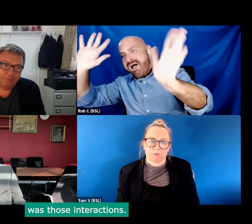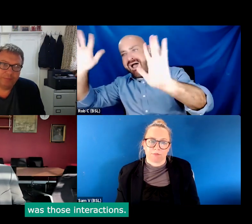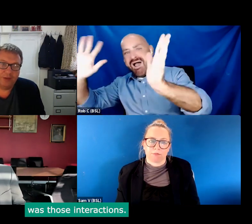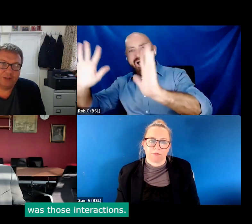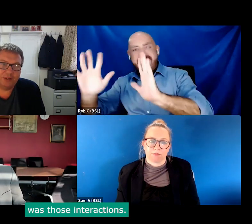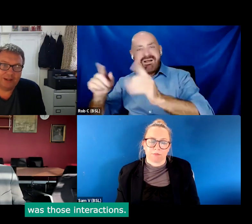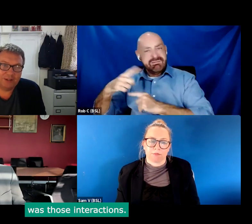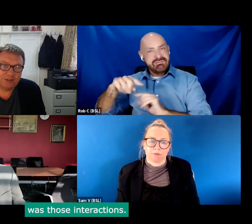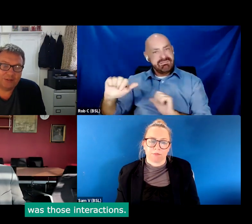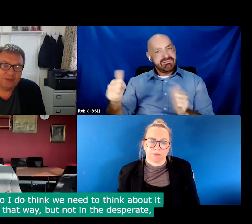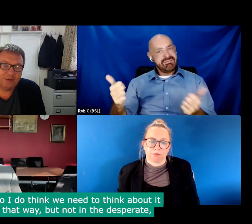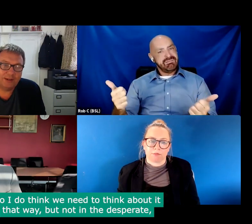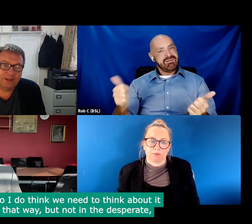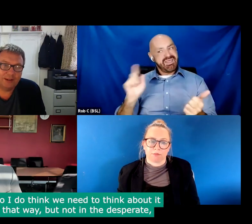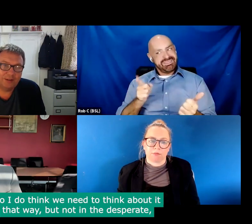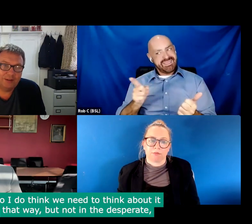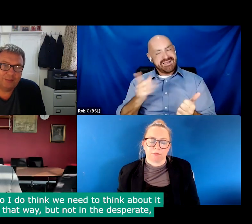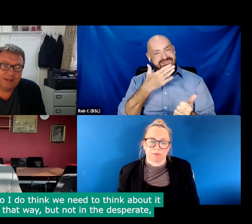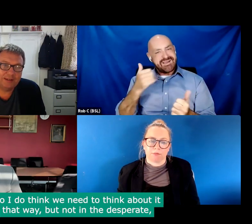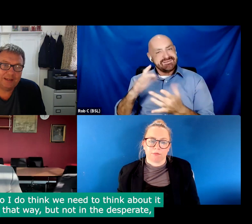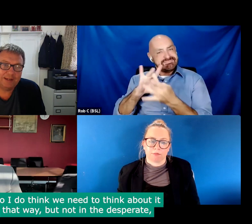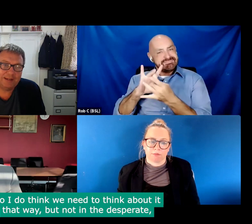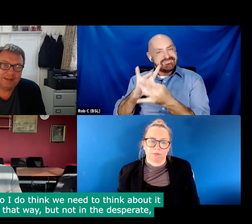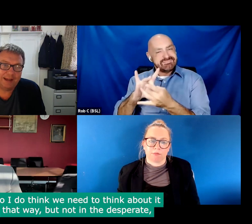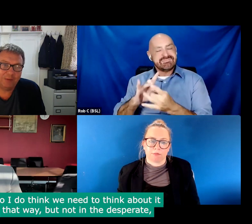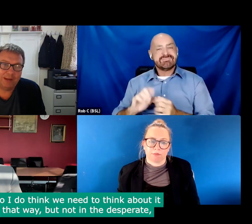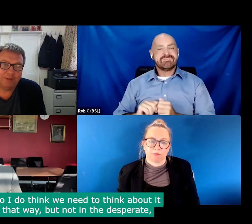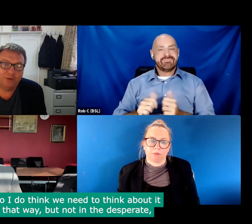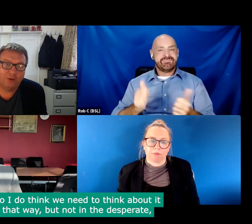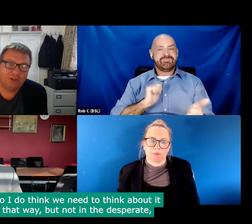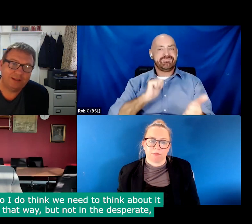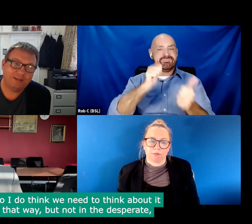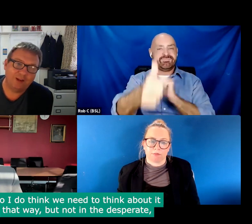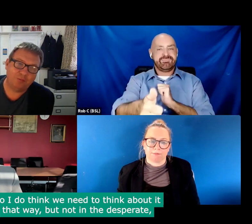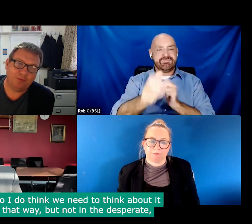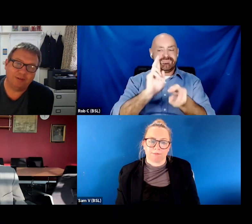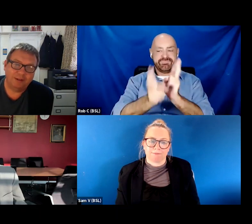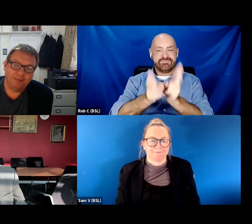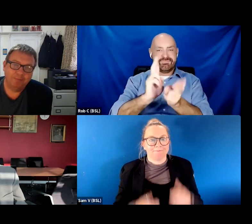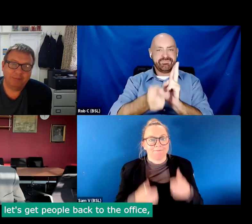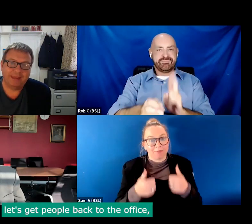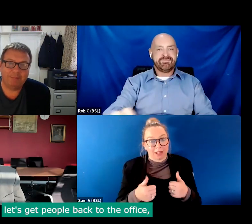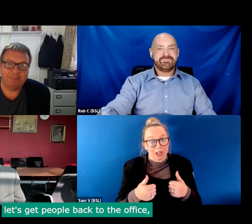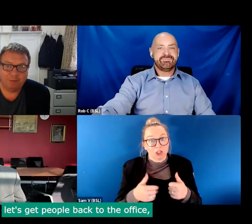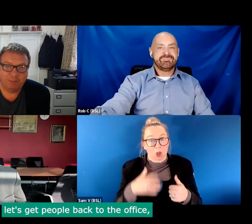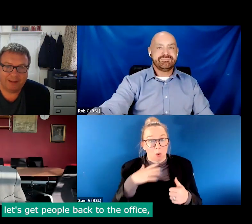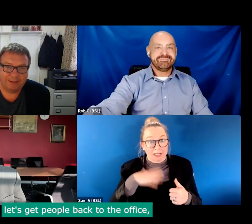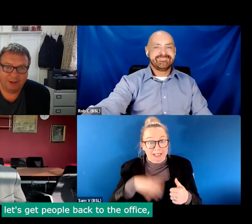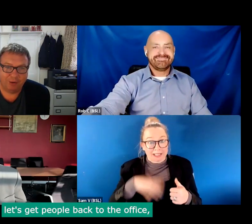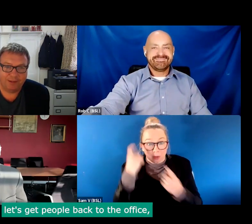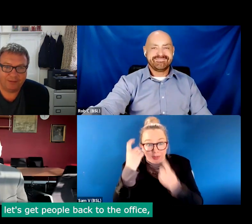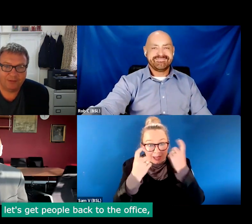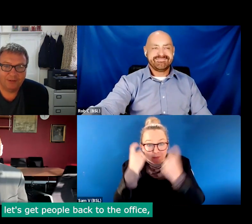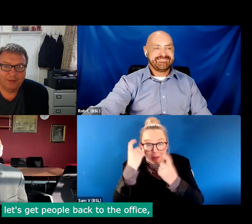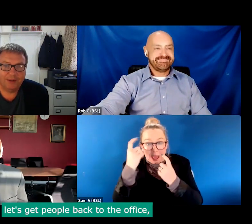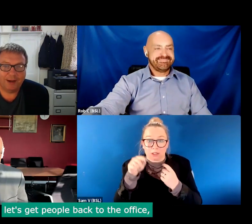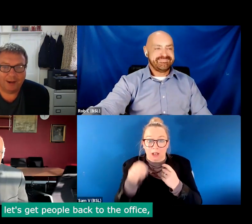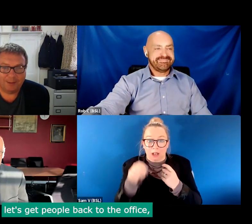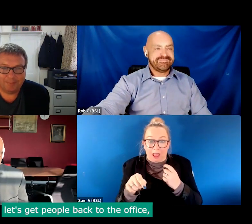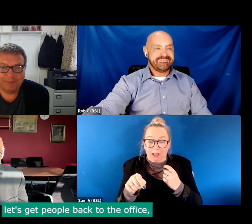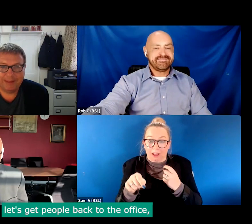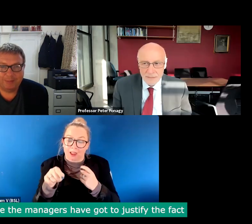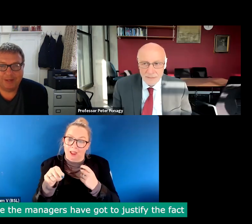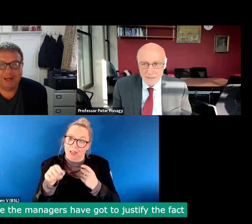was those interactions. So I do think we need to think about it that way, but not in the desperate, get people back to the office